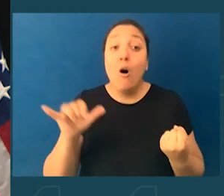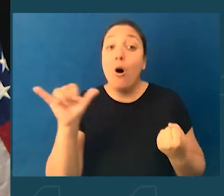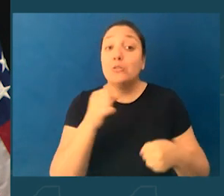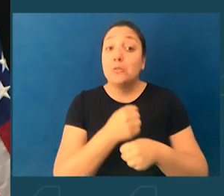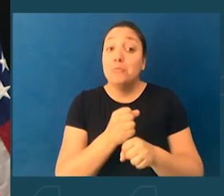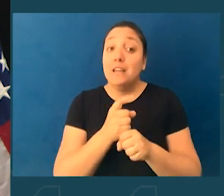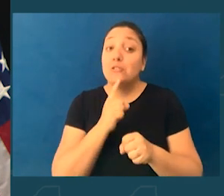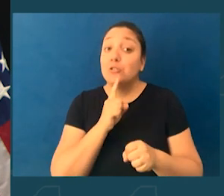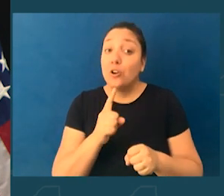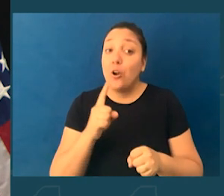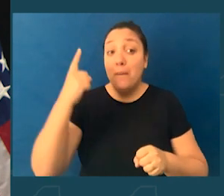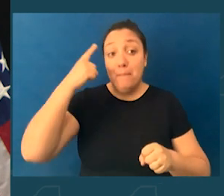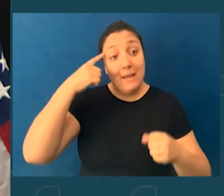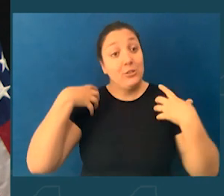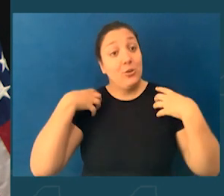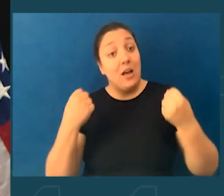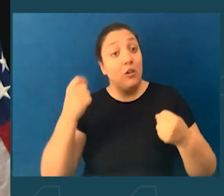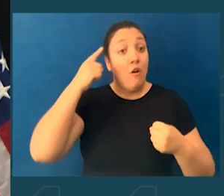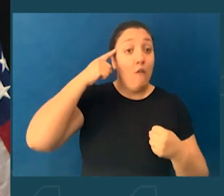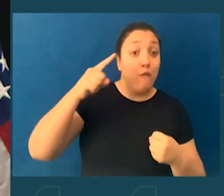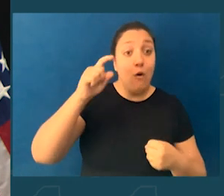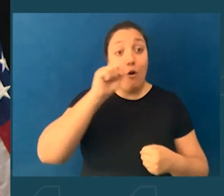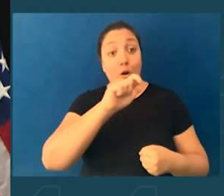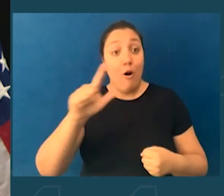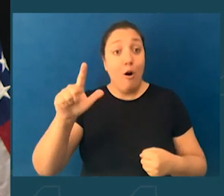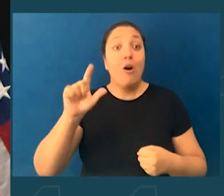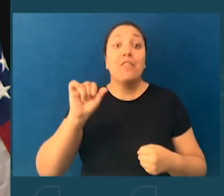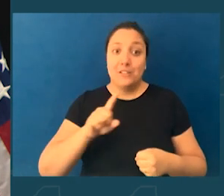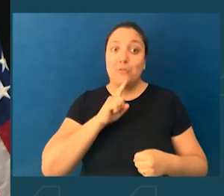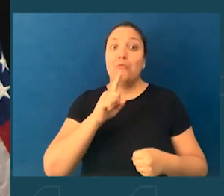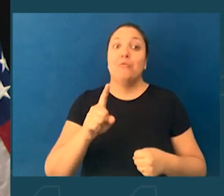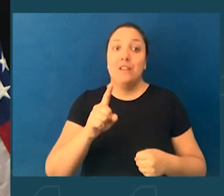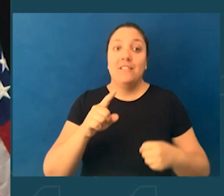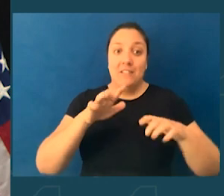a reality in New York State. Thank you.